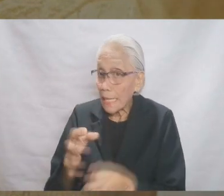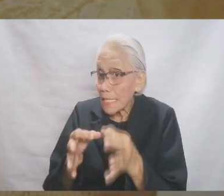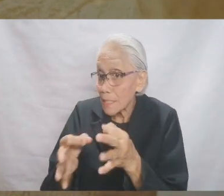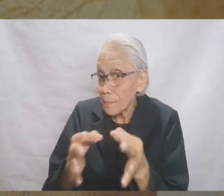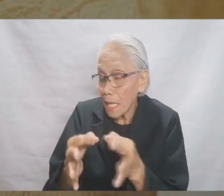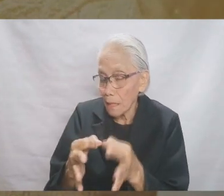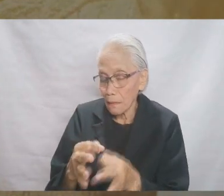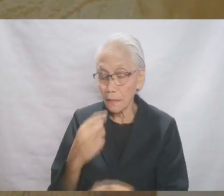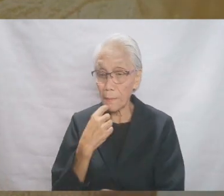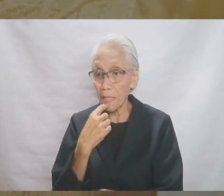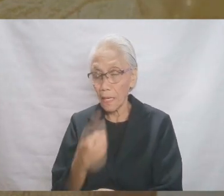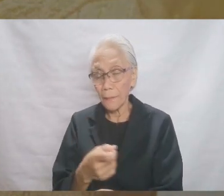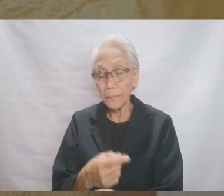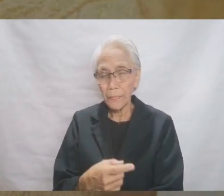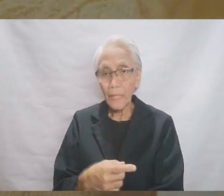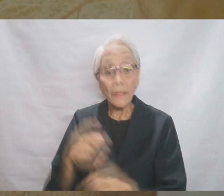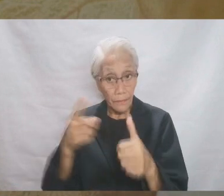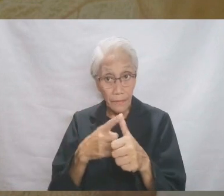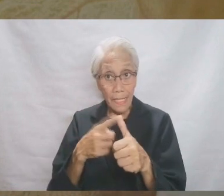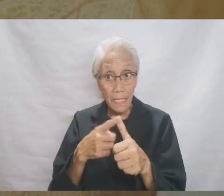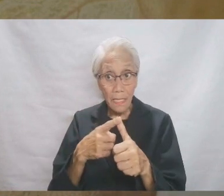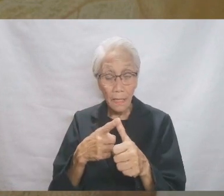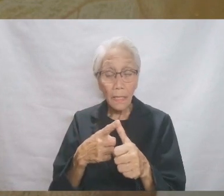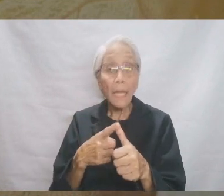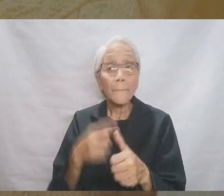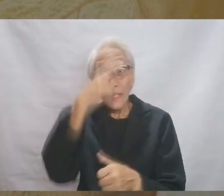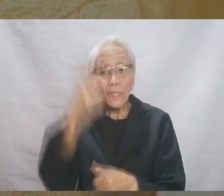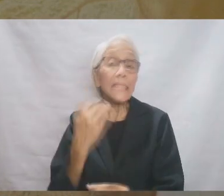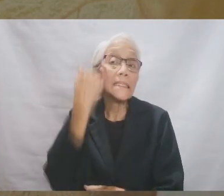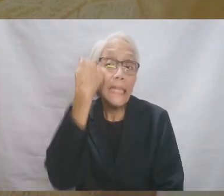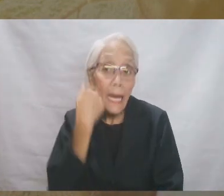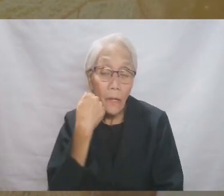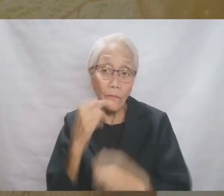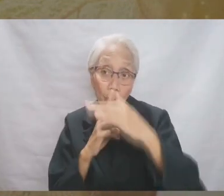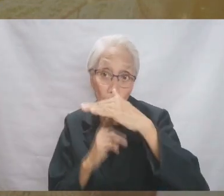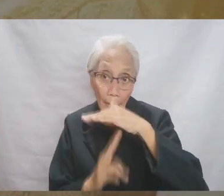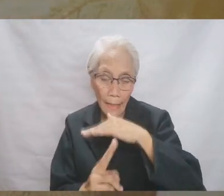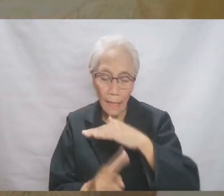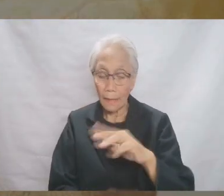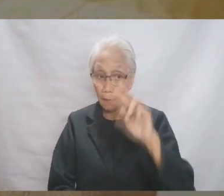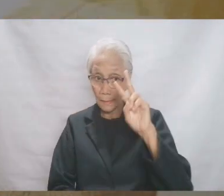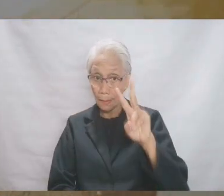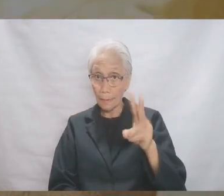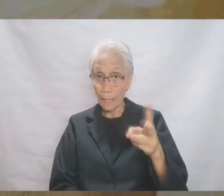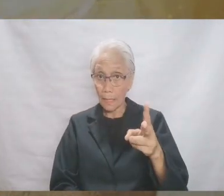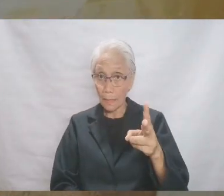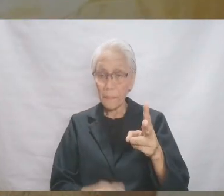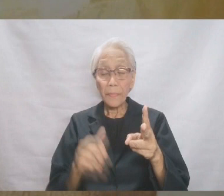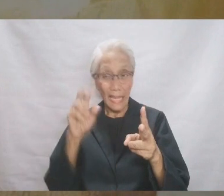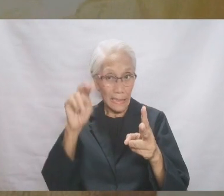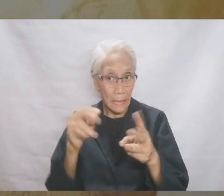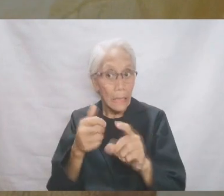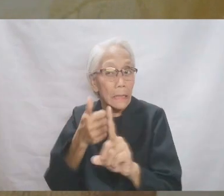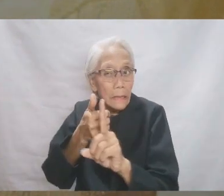on to explain bakit. Sabi niya, first, it shows a lack of humility. Second,